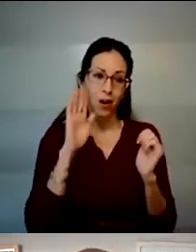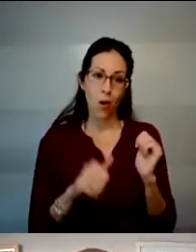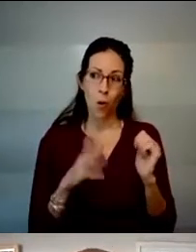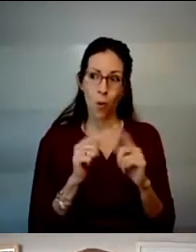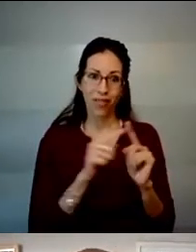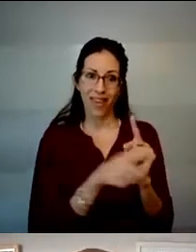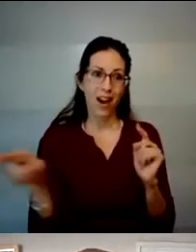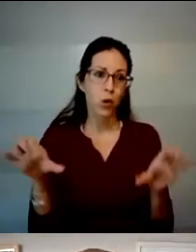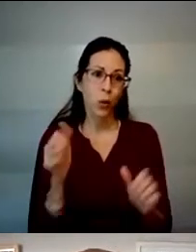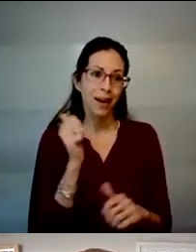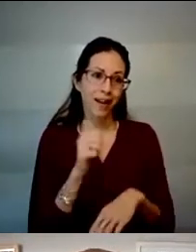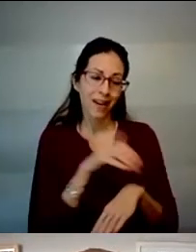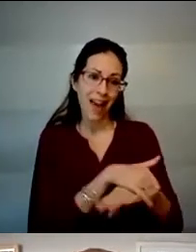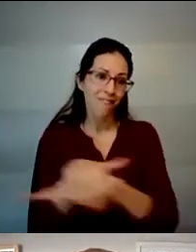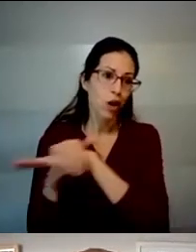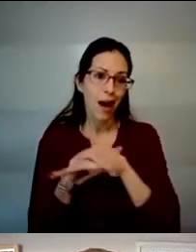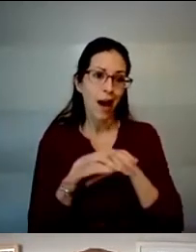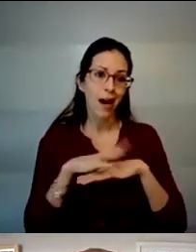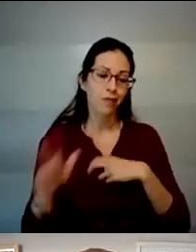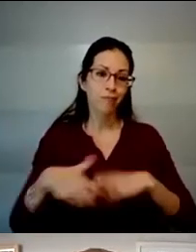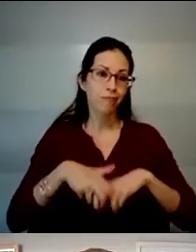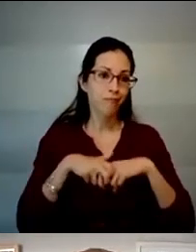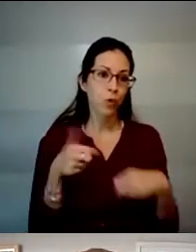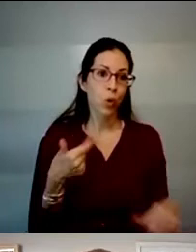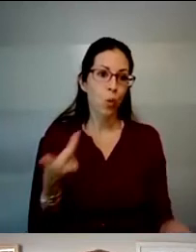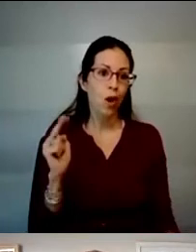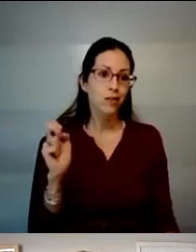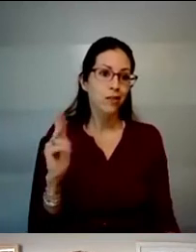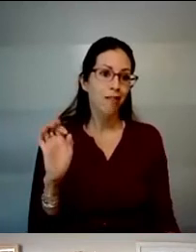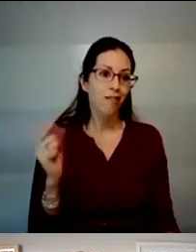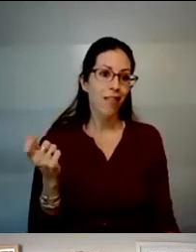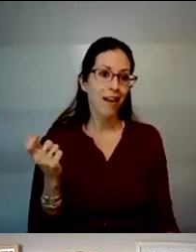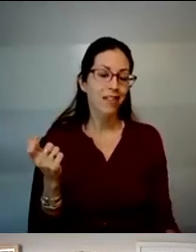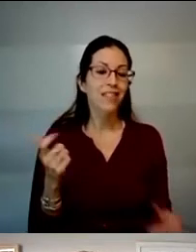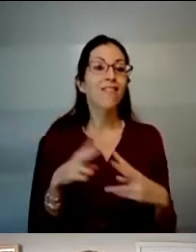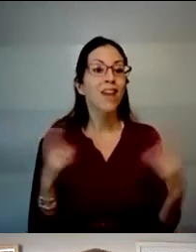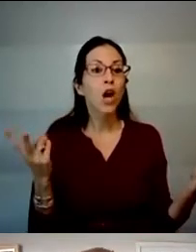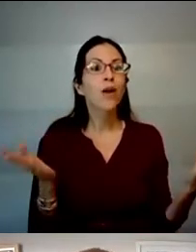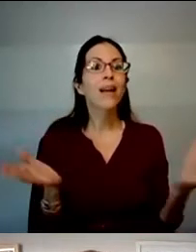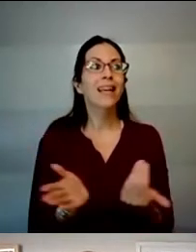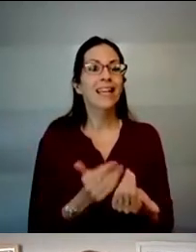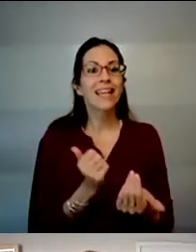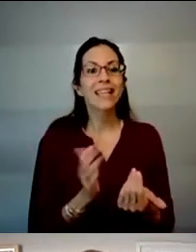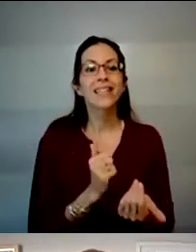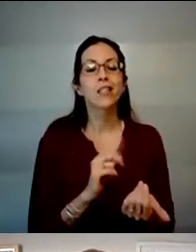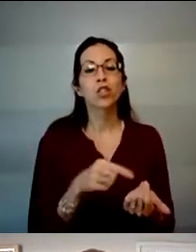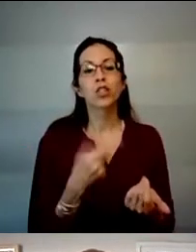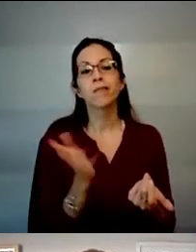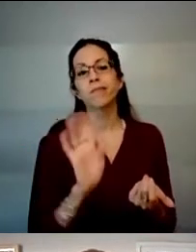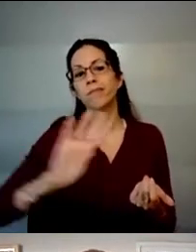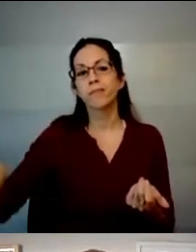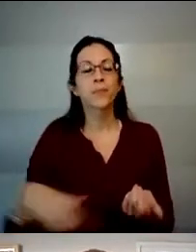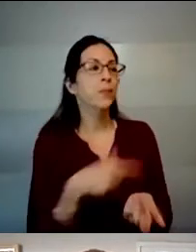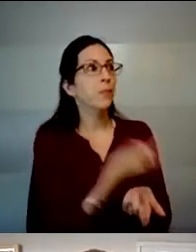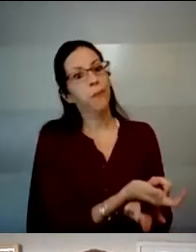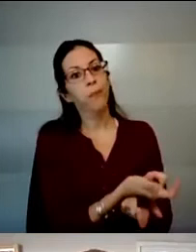whatever else. You know, it's so easy to do something that you don't have to like do the paywall thing for. And I